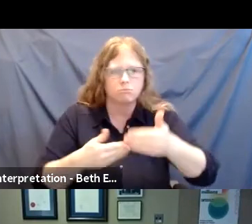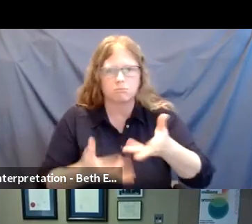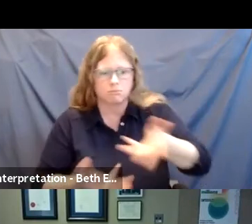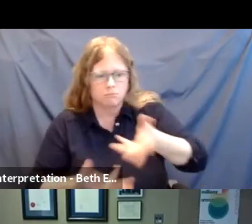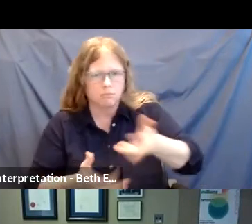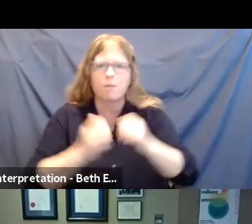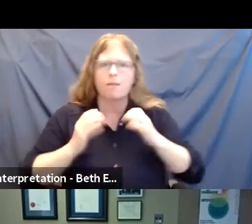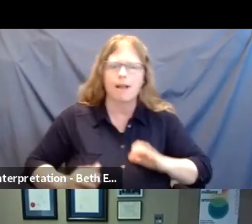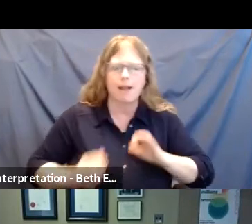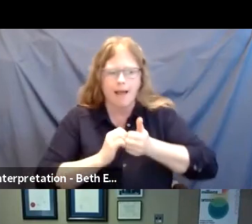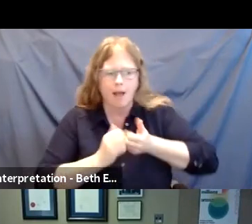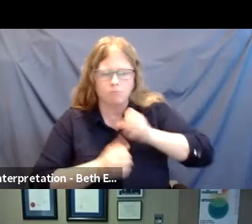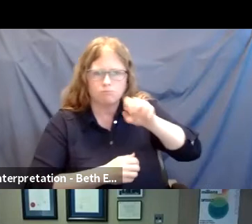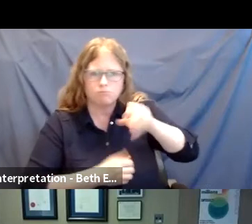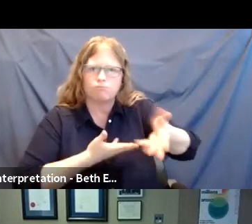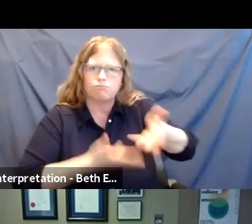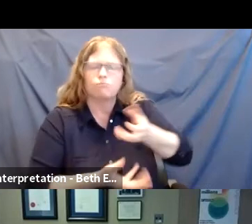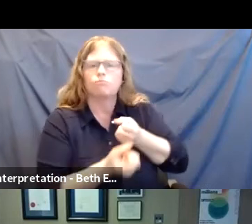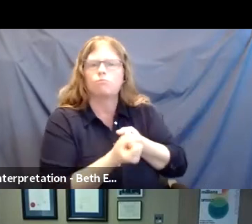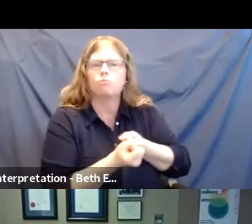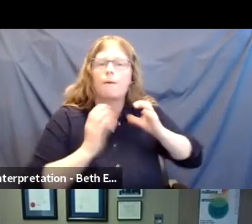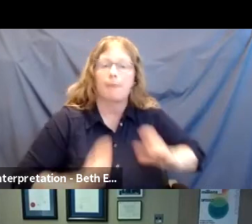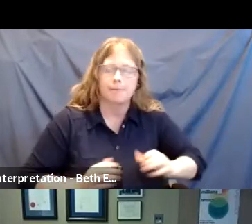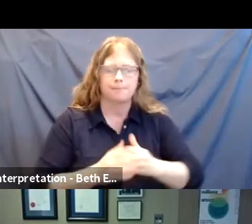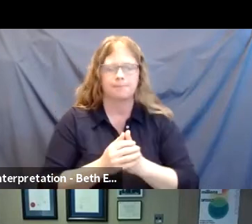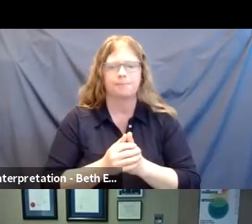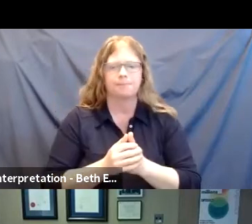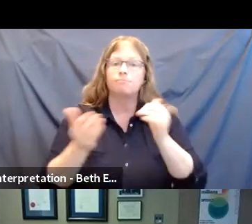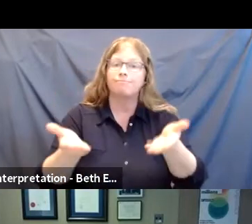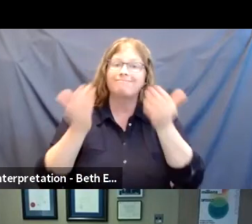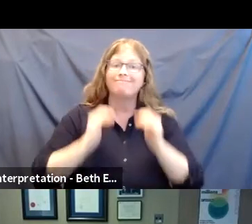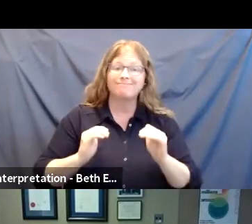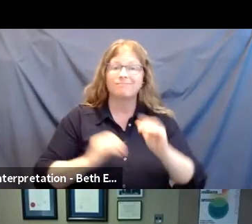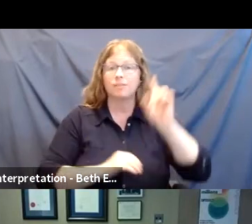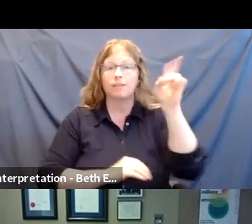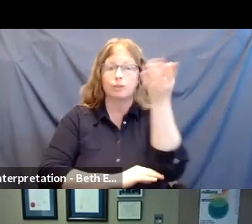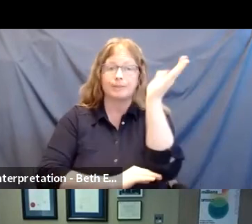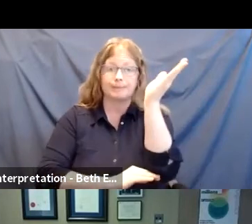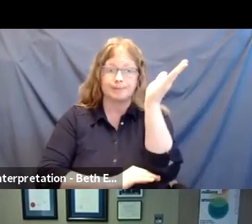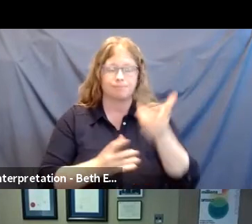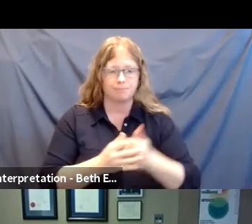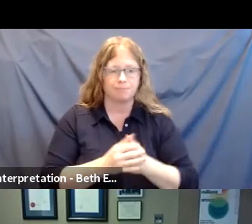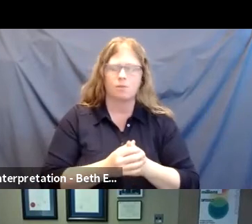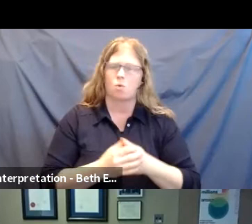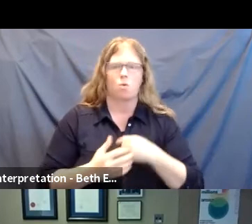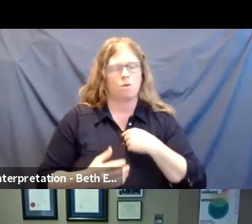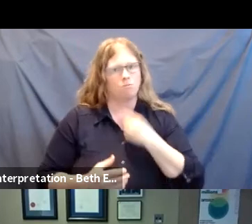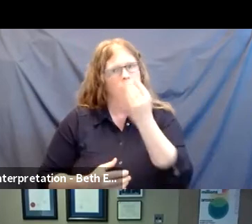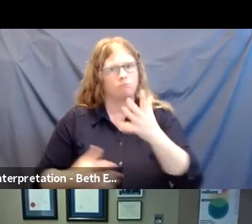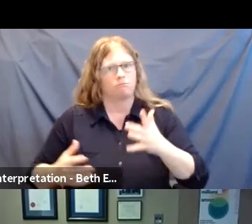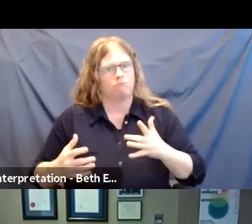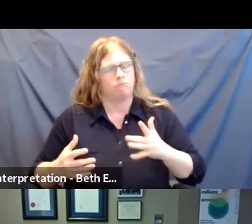clients. So we'll now move to our first speakers. I'm very excited to introduce